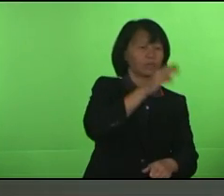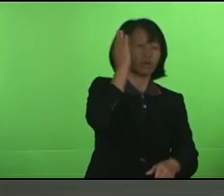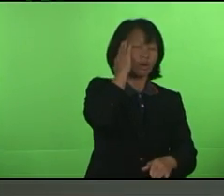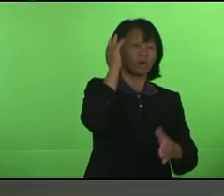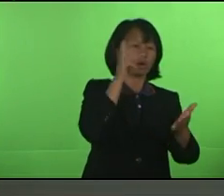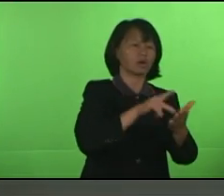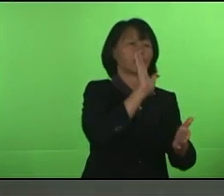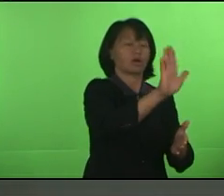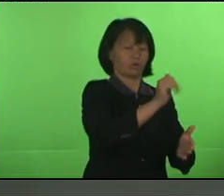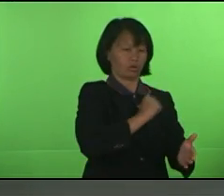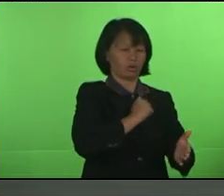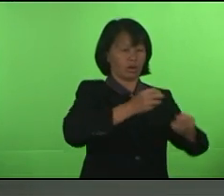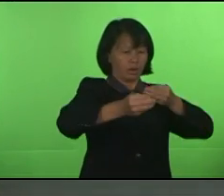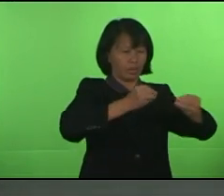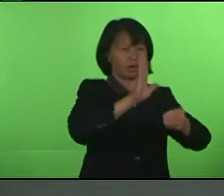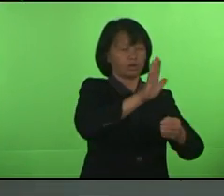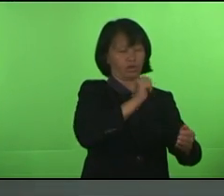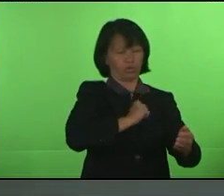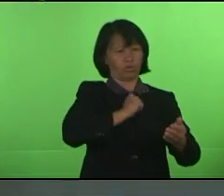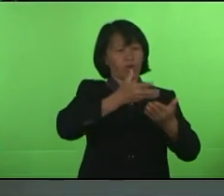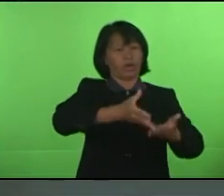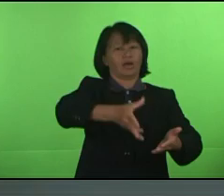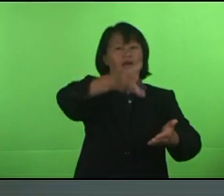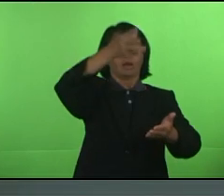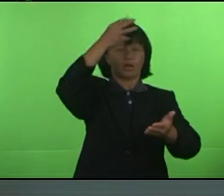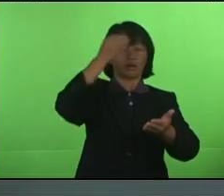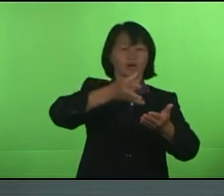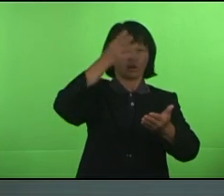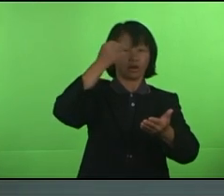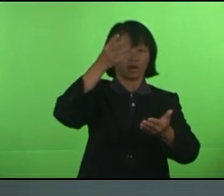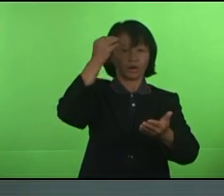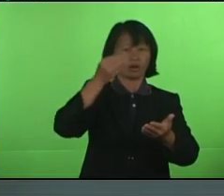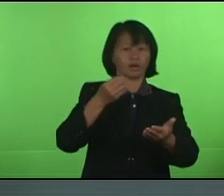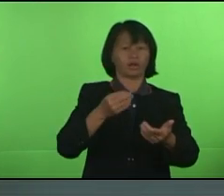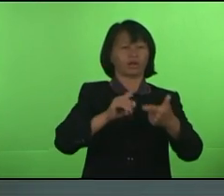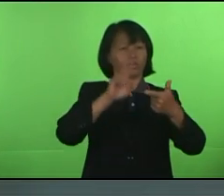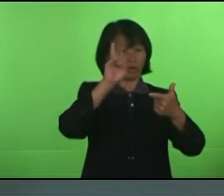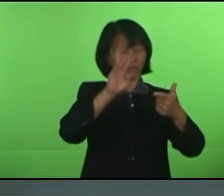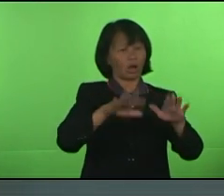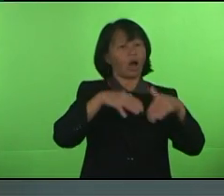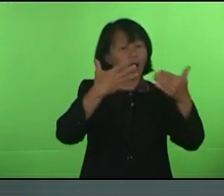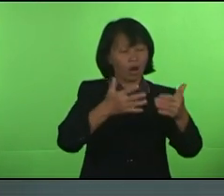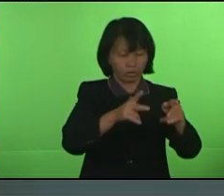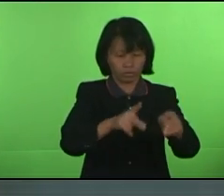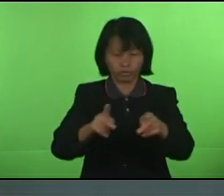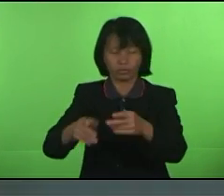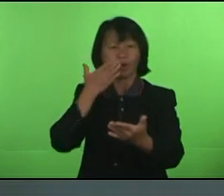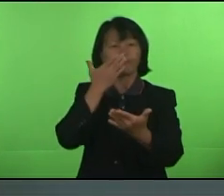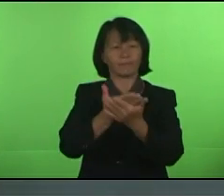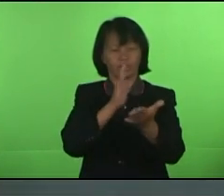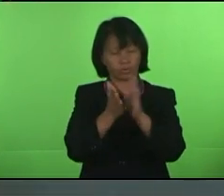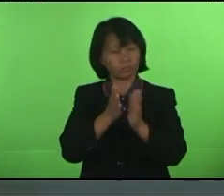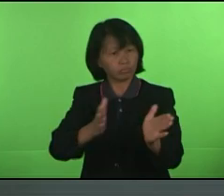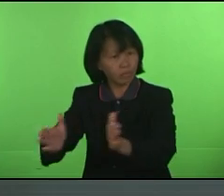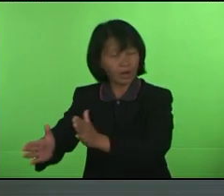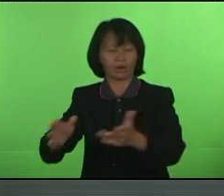yourself first, managing your own learning first, whereby you learn, among other things, how to plan, be a good planner,